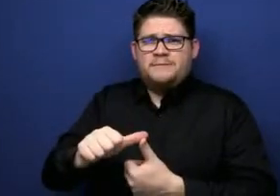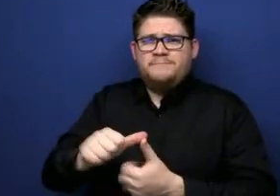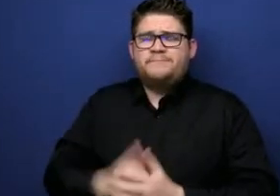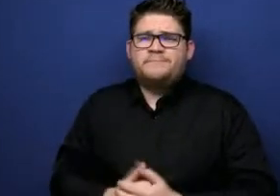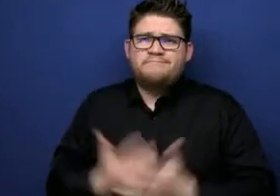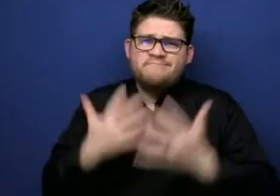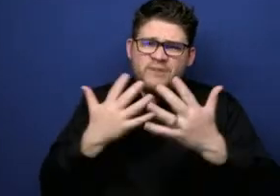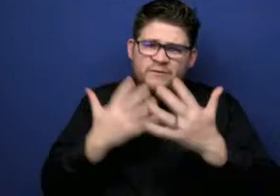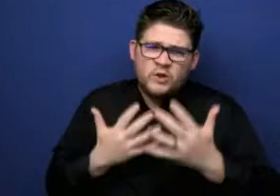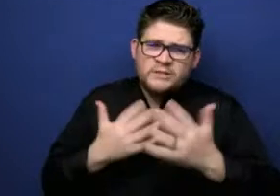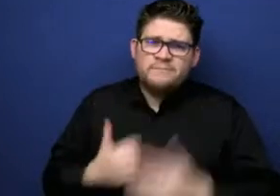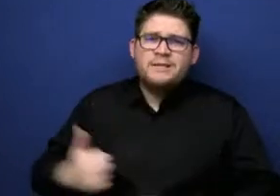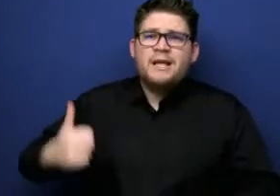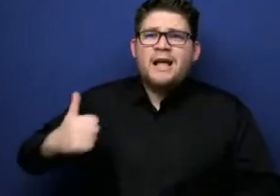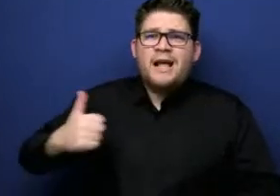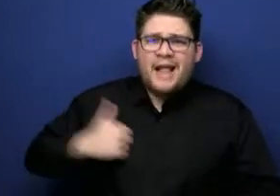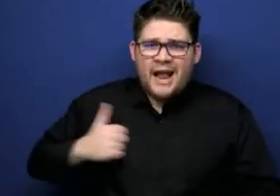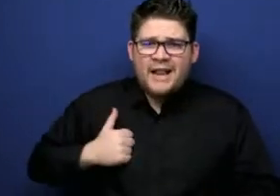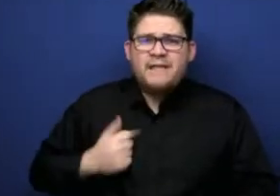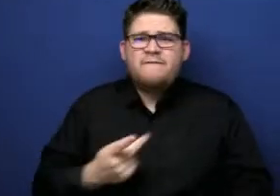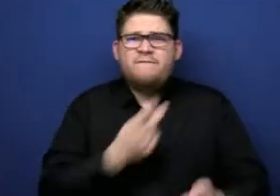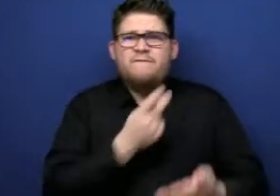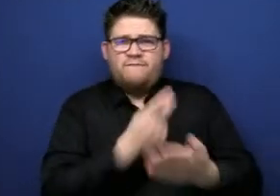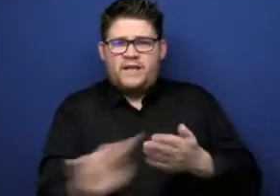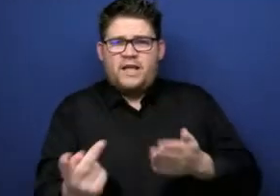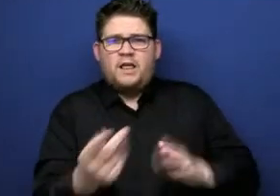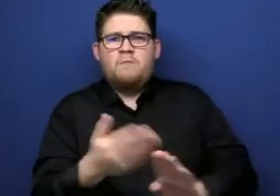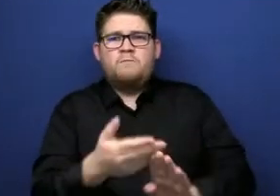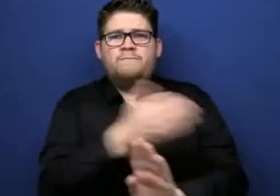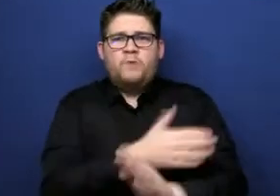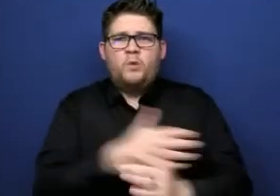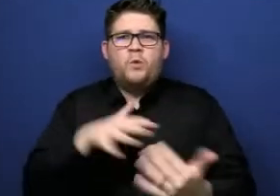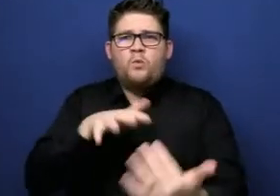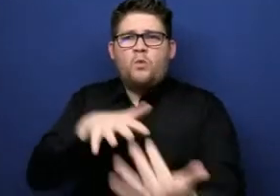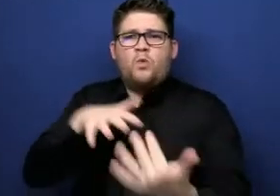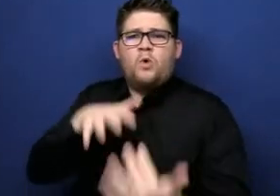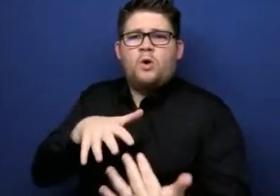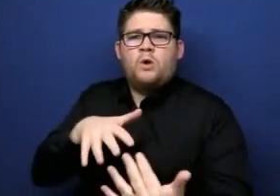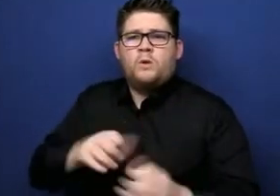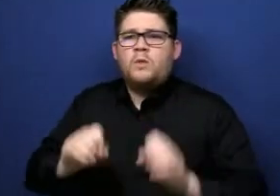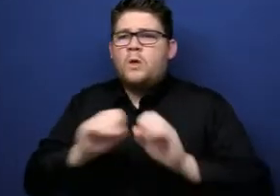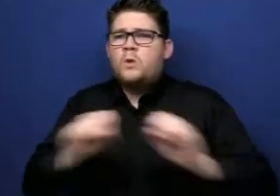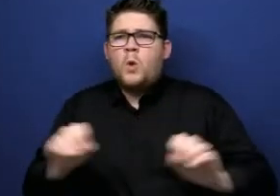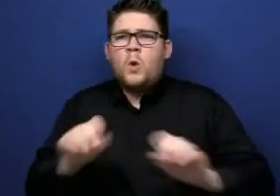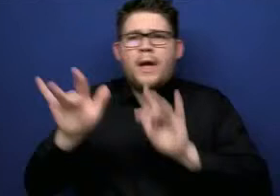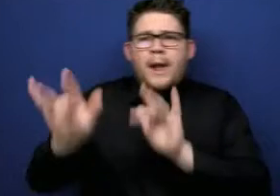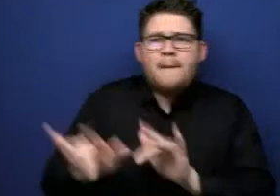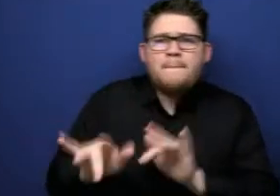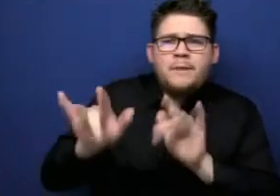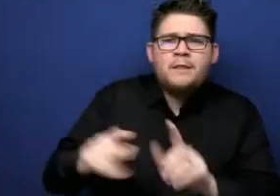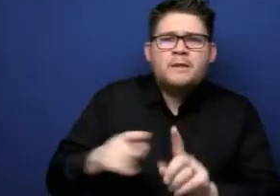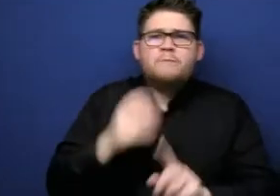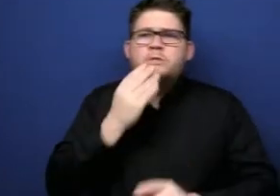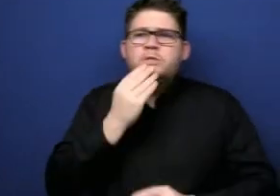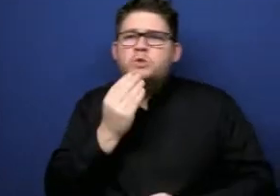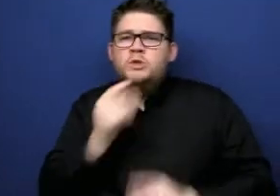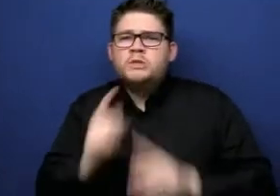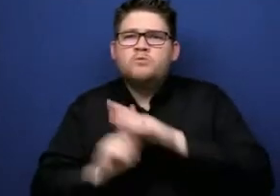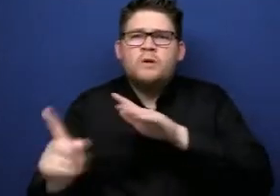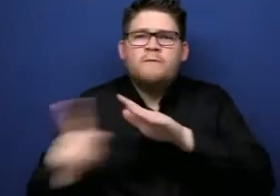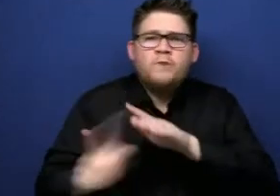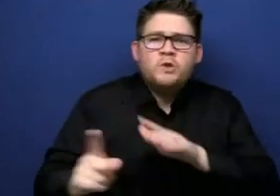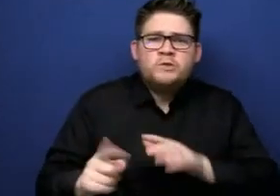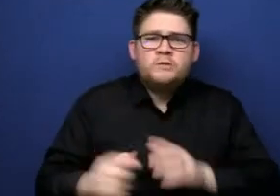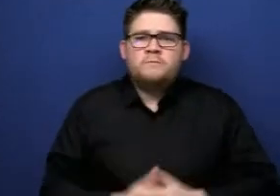war to extend compassion to Jewish refugees, particularly those who were turned away after